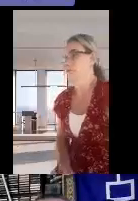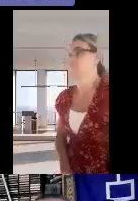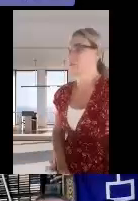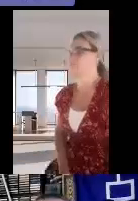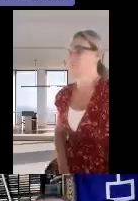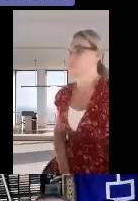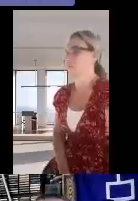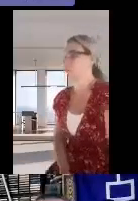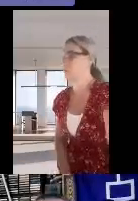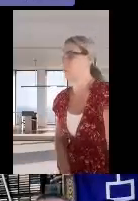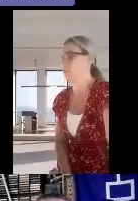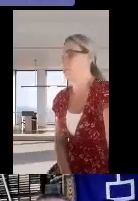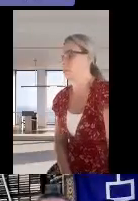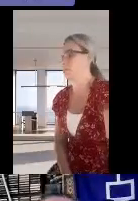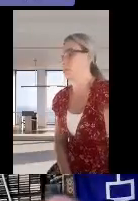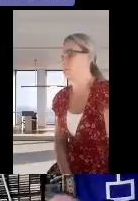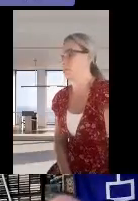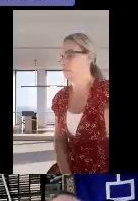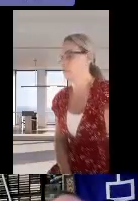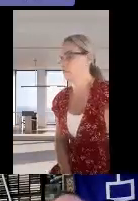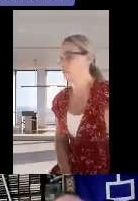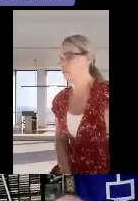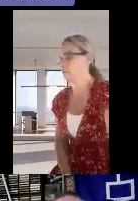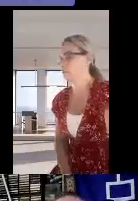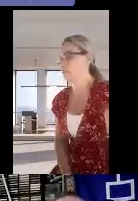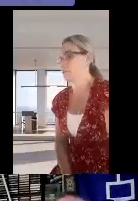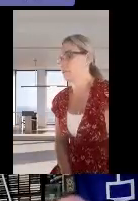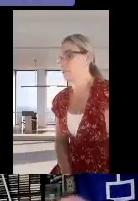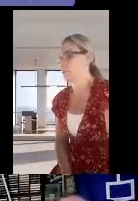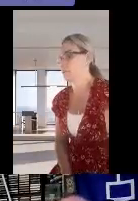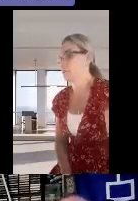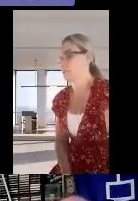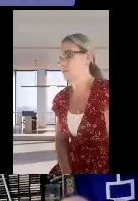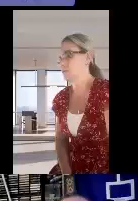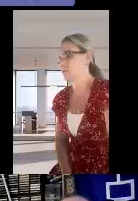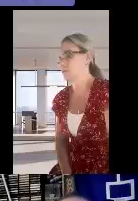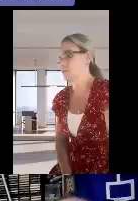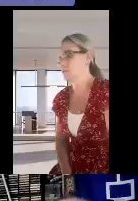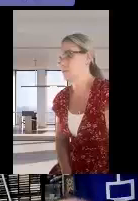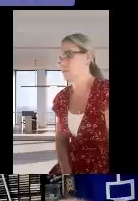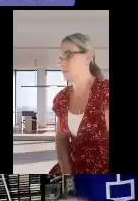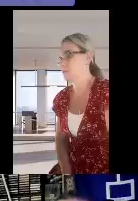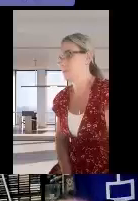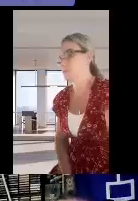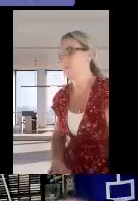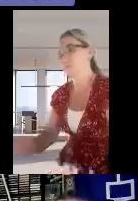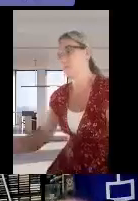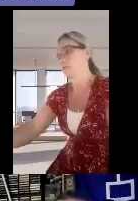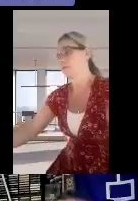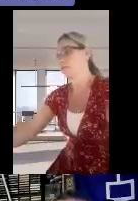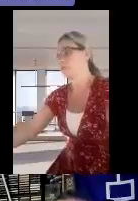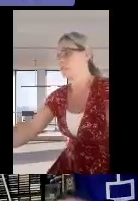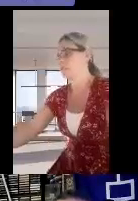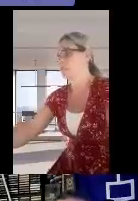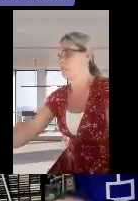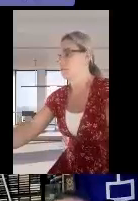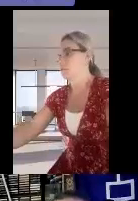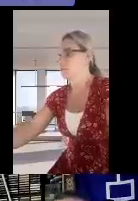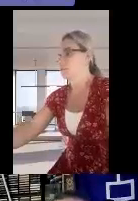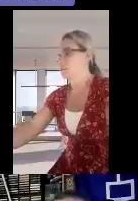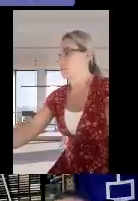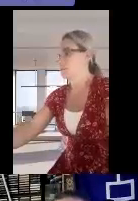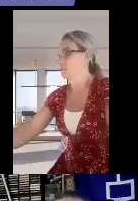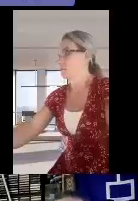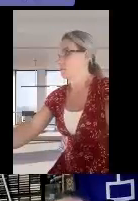because it's one of those, what we mentioned before, we get a very specific grant and we have to spend it exactly for that or it's to return. So there's a